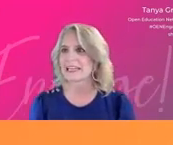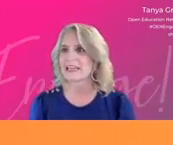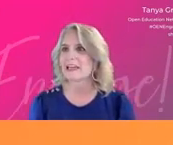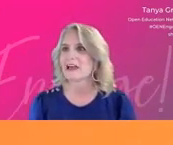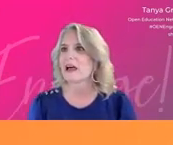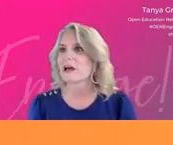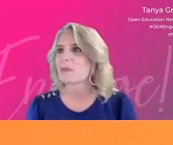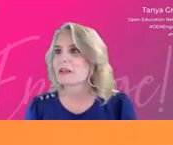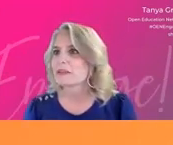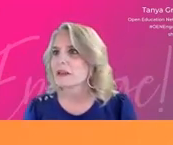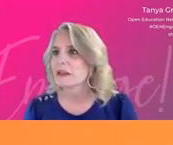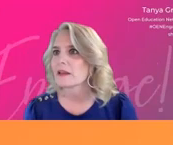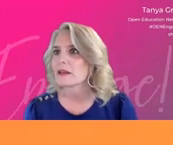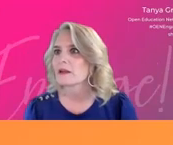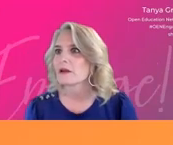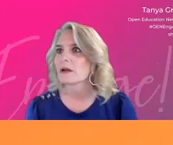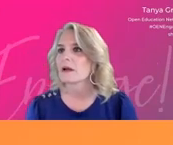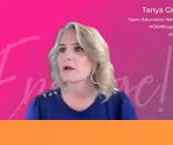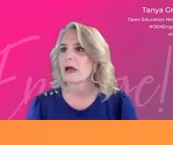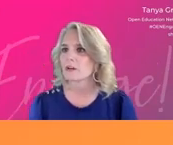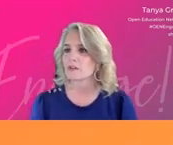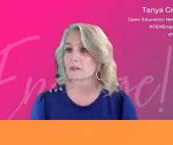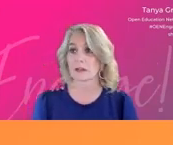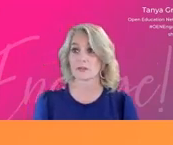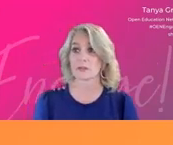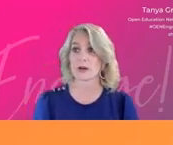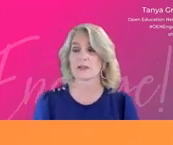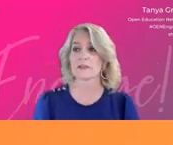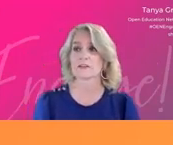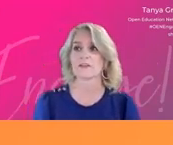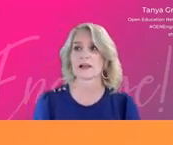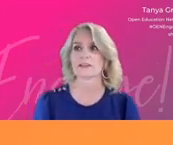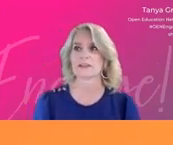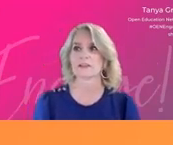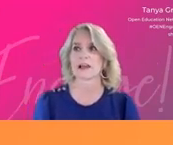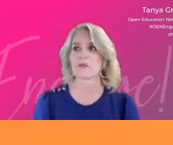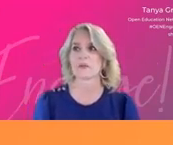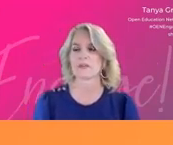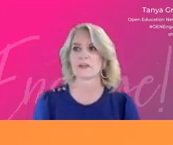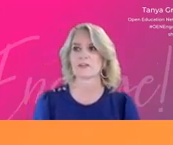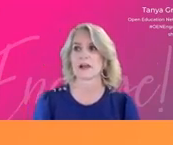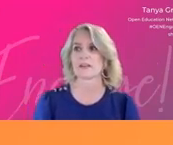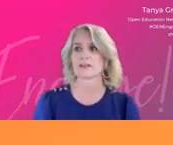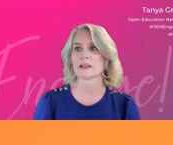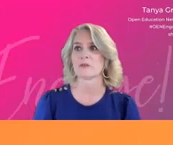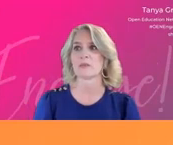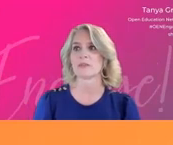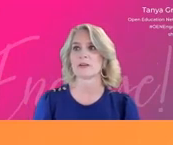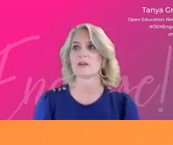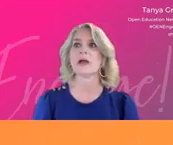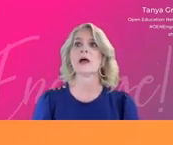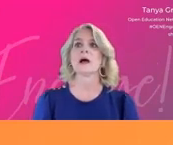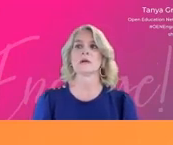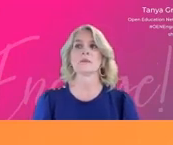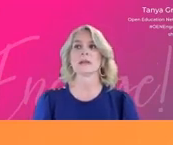quickly. Let's see. How did you successfully market this to faculty and staff? What percentage of faculty attended? What